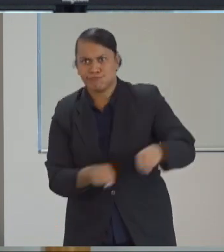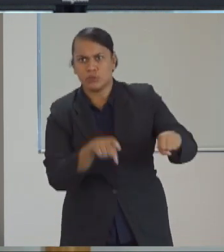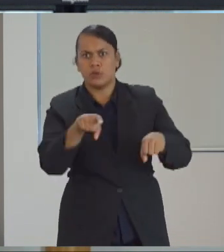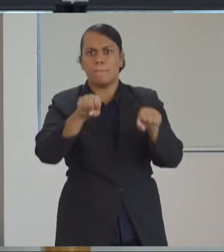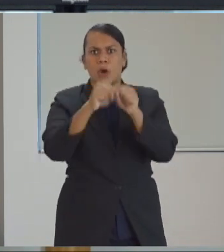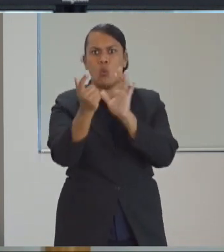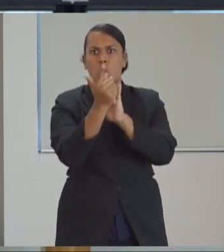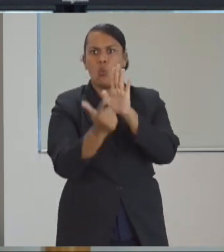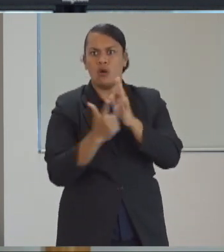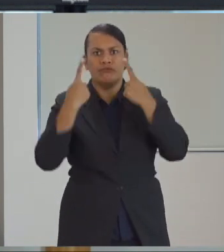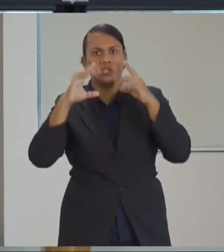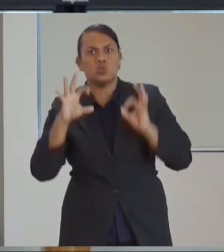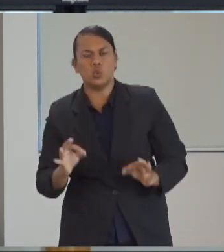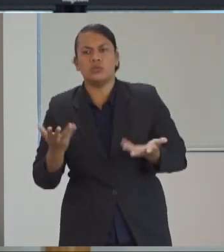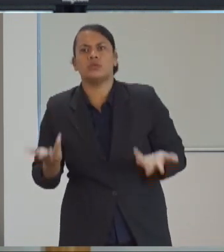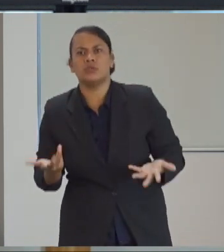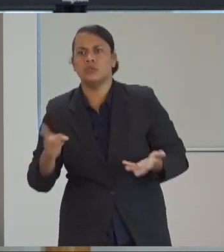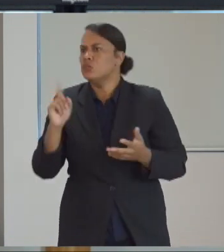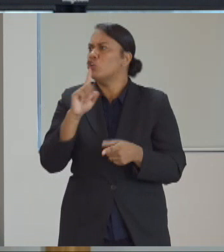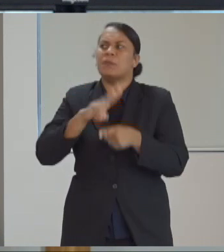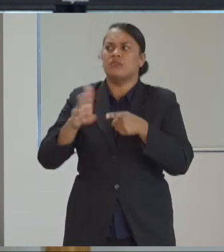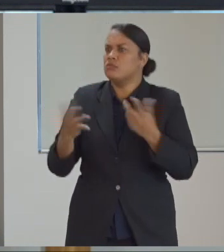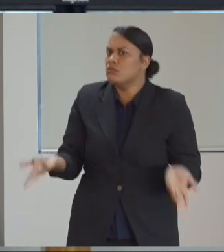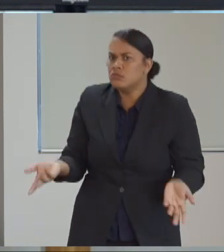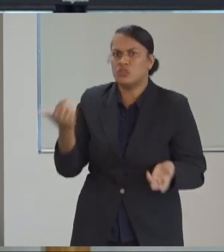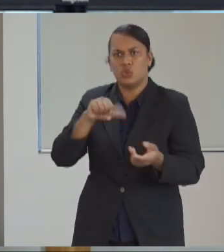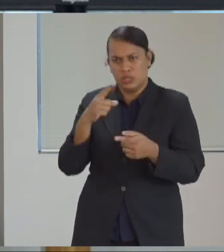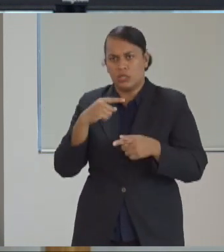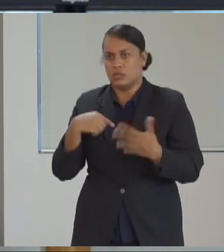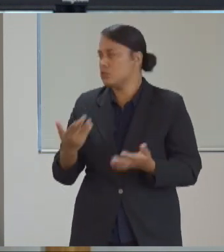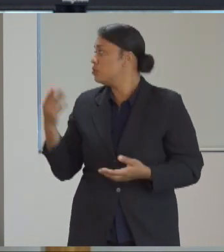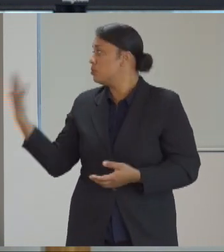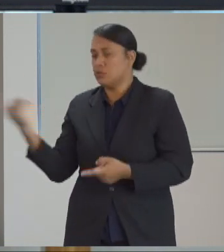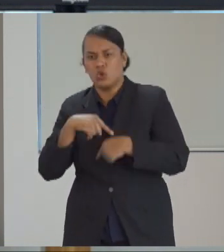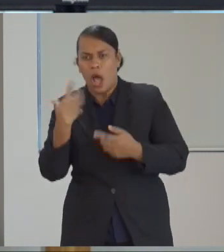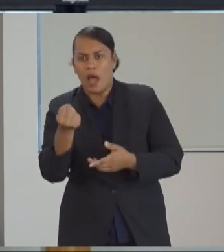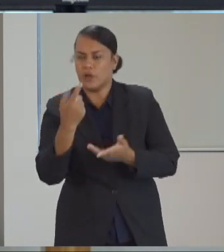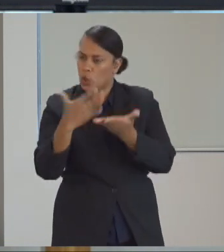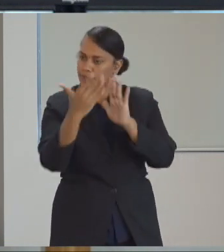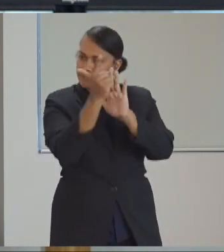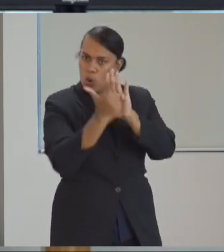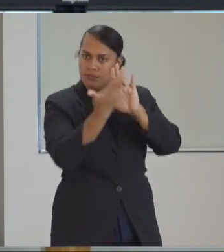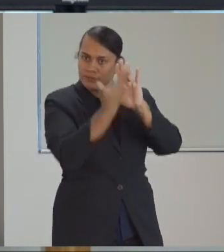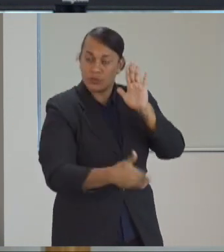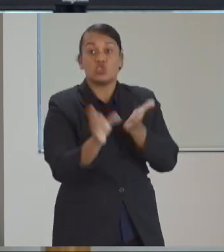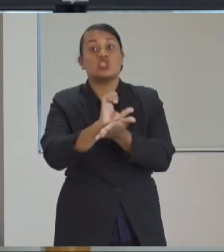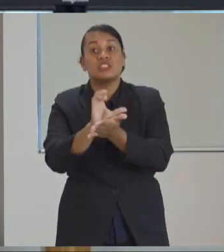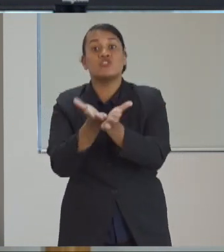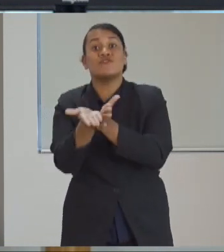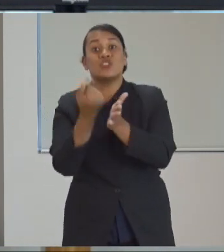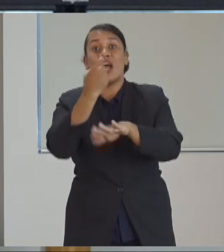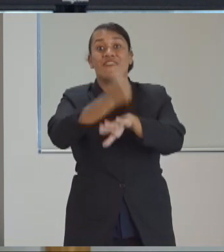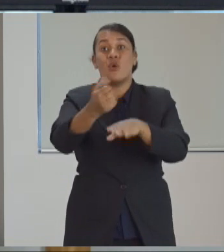what would you like to tell the civil servants? Well, it's quite clear there's a general orders pertaining to civil service conduct. There's also the Constitution, which the Honourable Prime